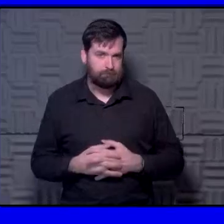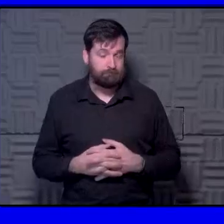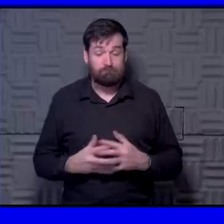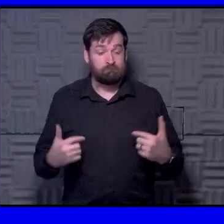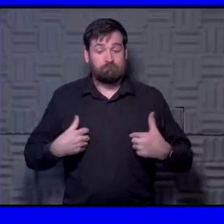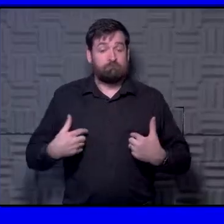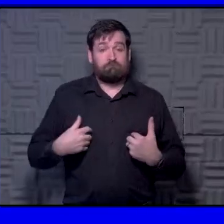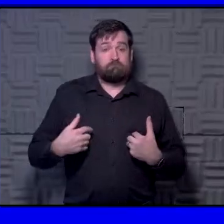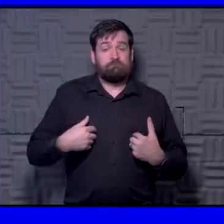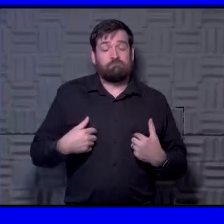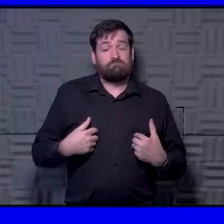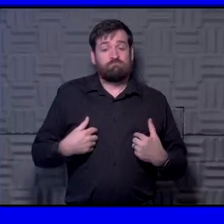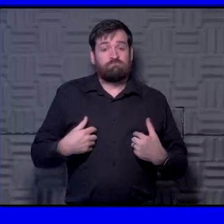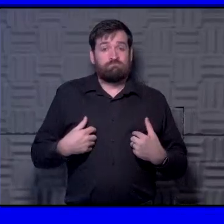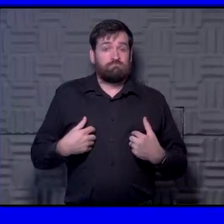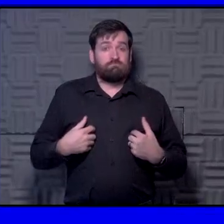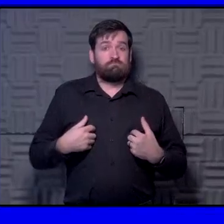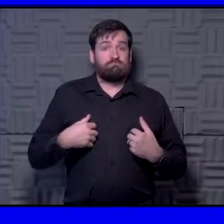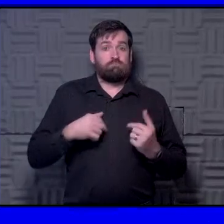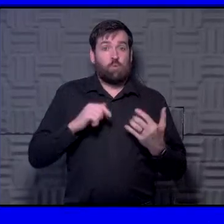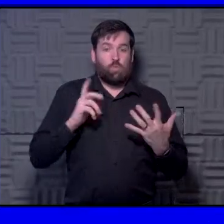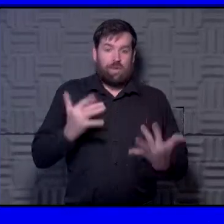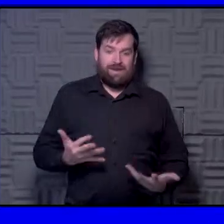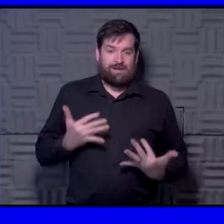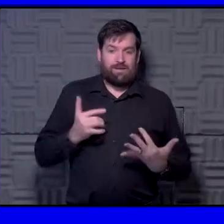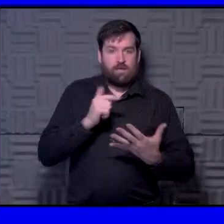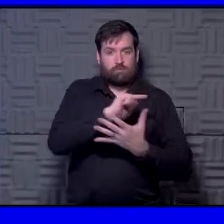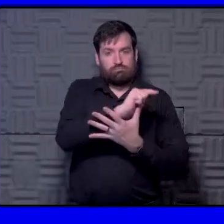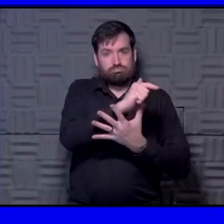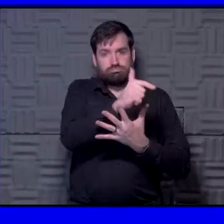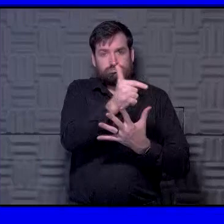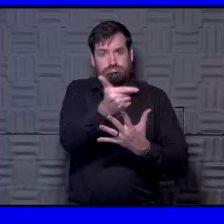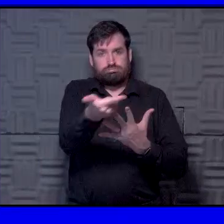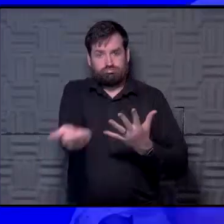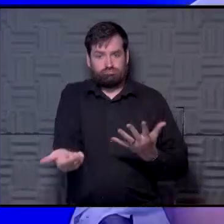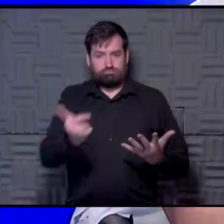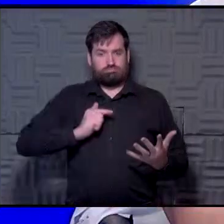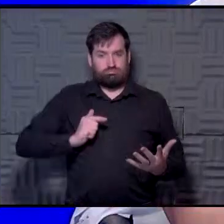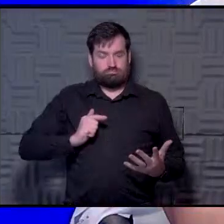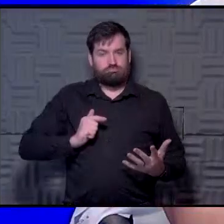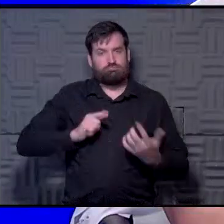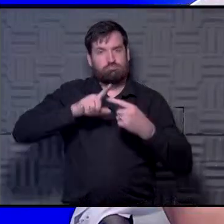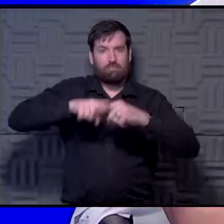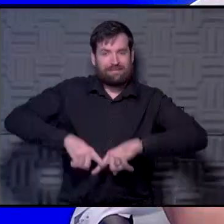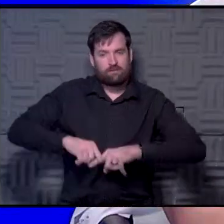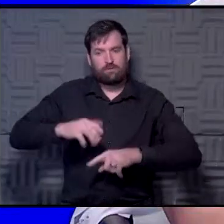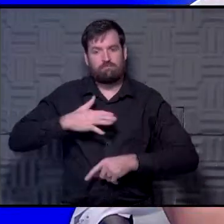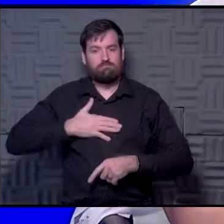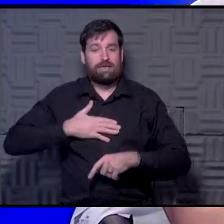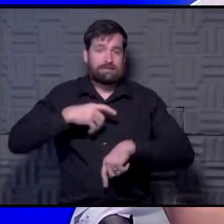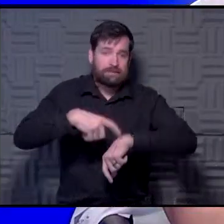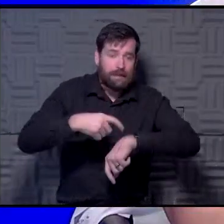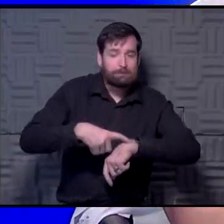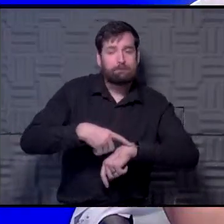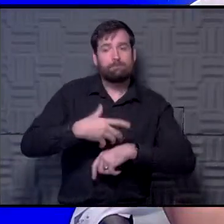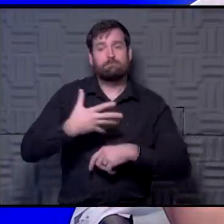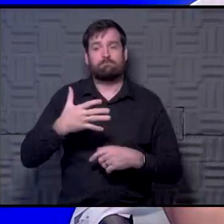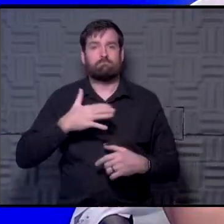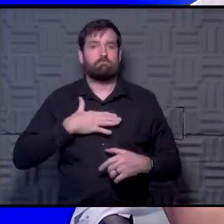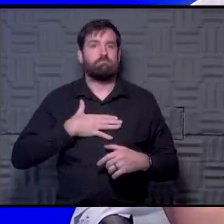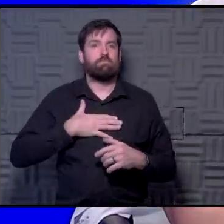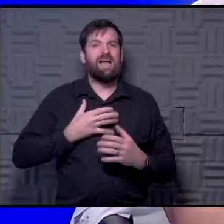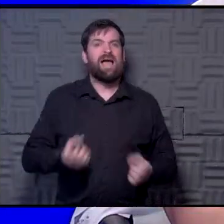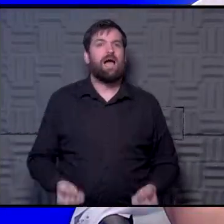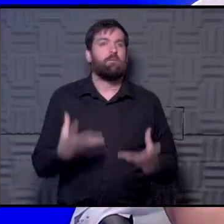I did not get my vaccine until it was my time, based on my time and intensity of exposure